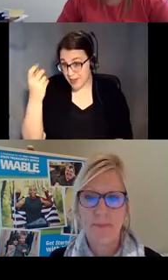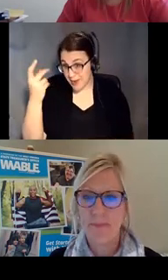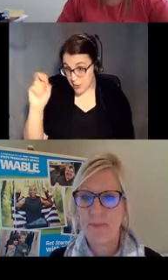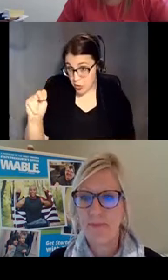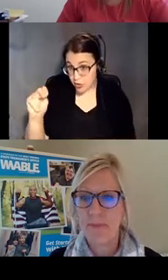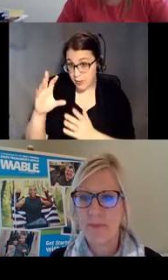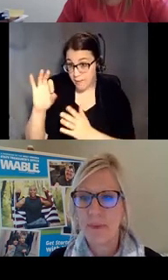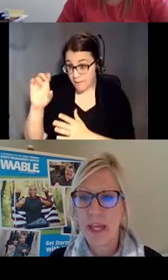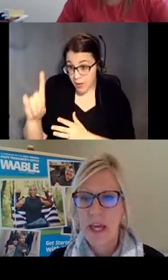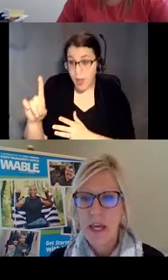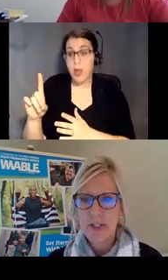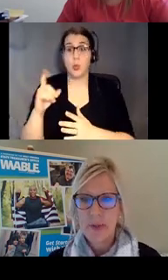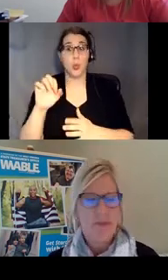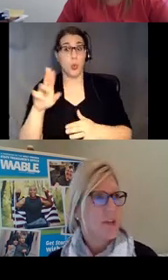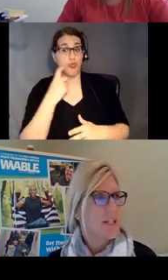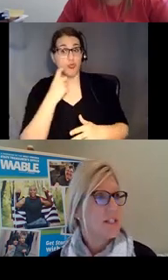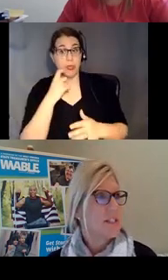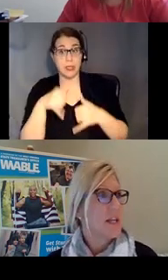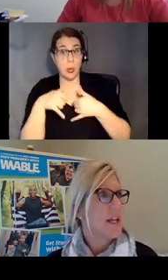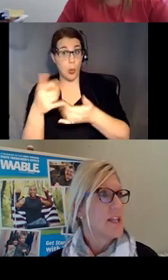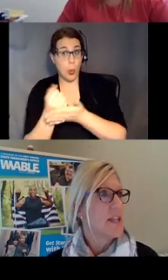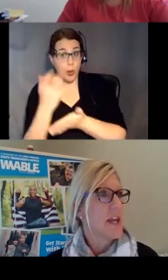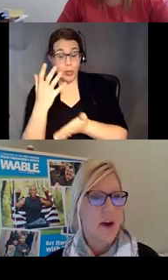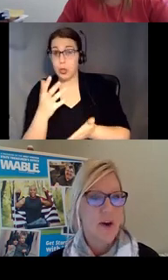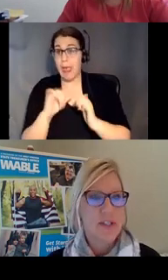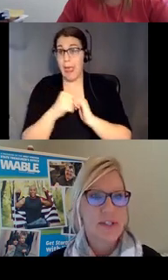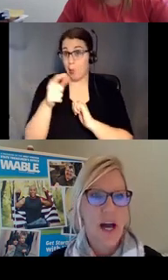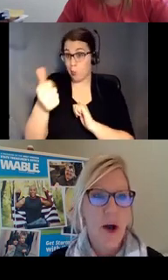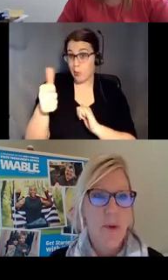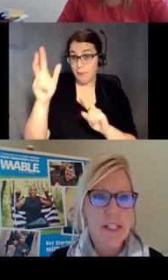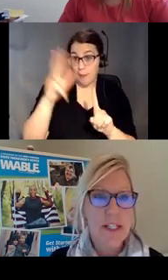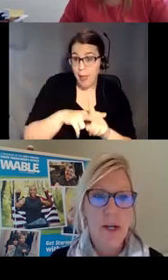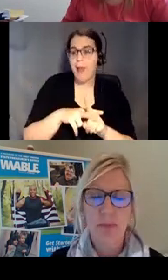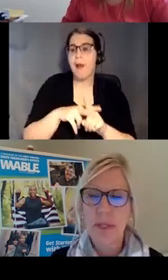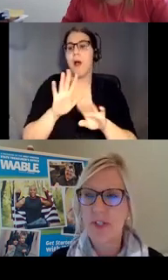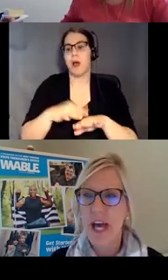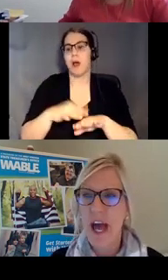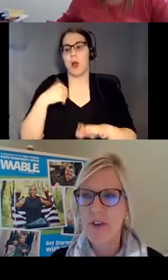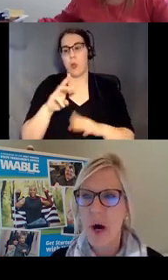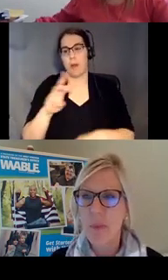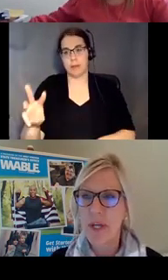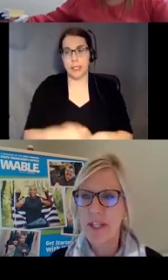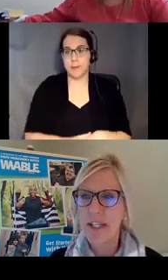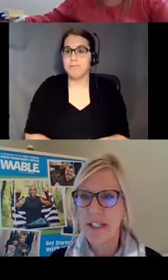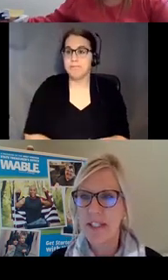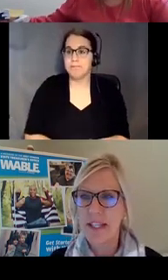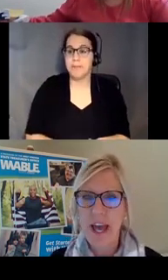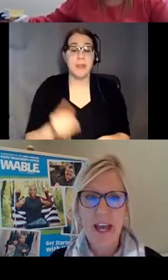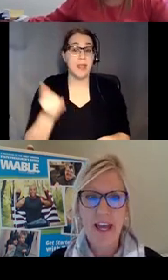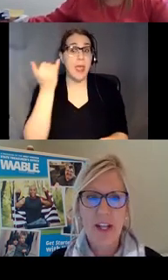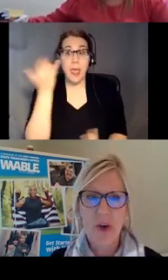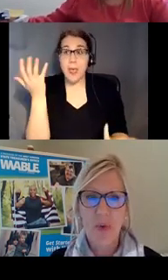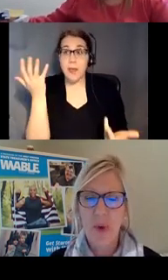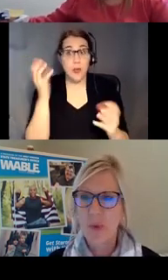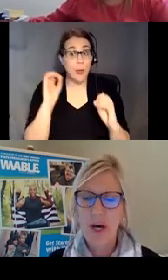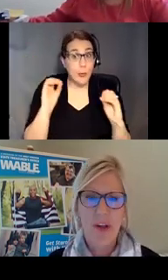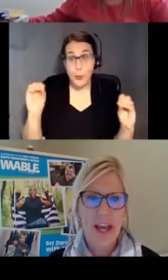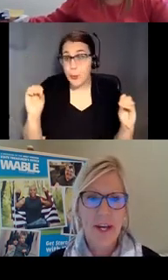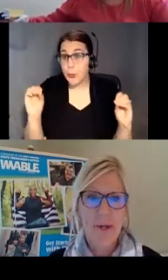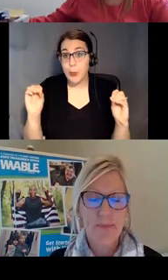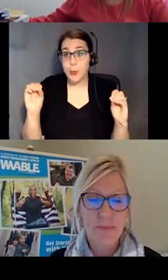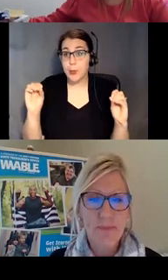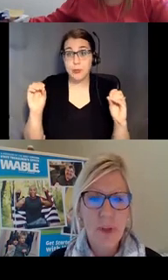apply. So if there isn't anything else, it's been a pleasure to have you all with us today, and you as